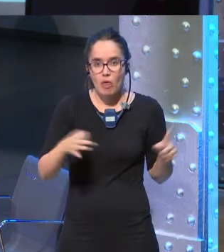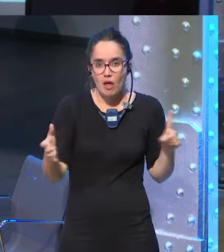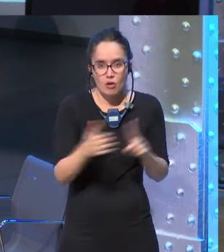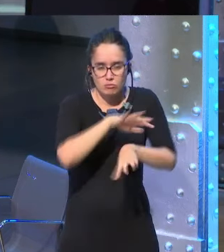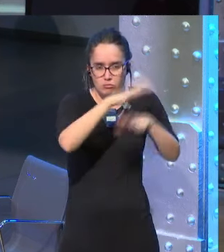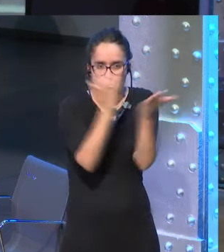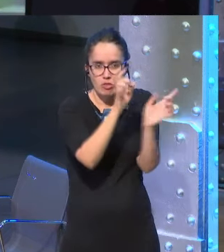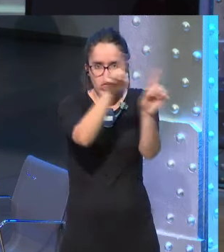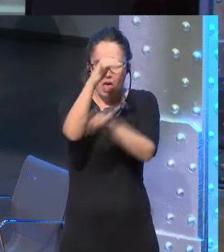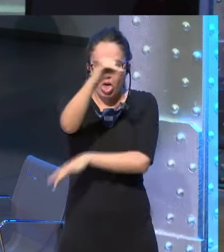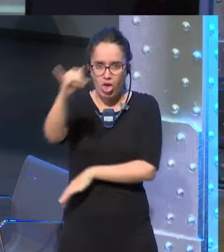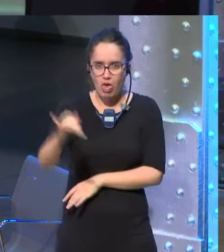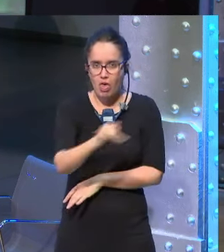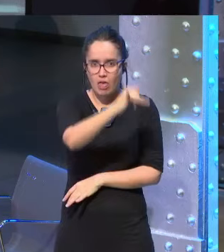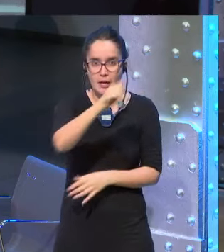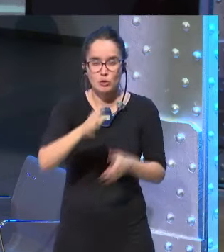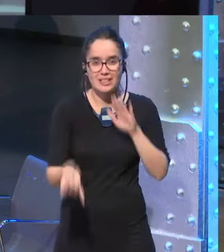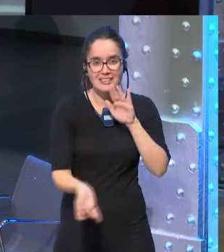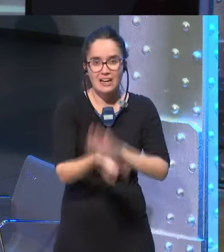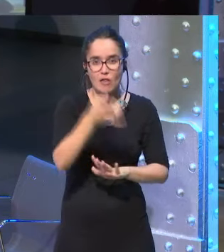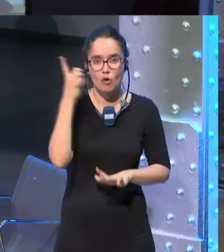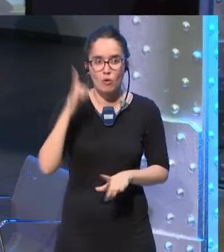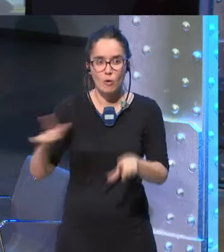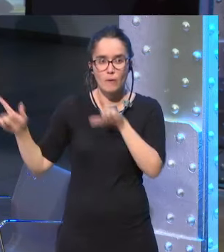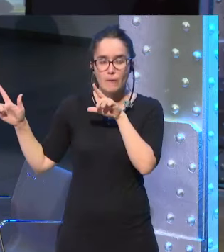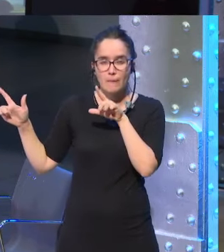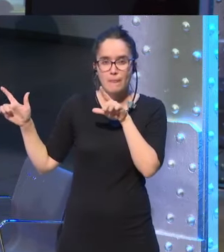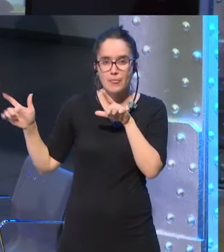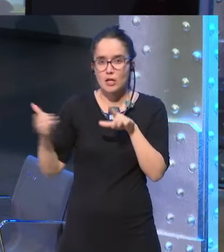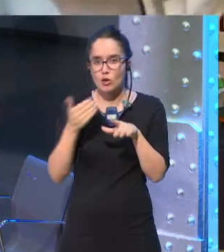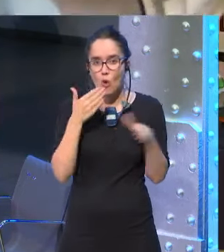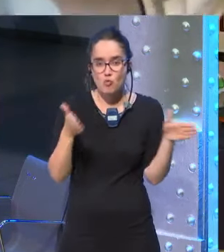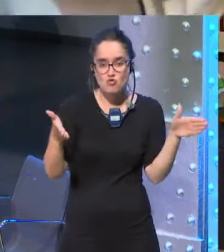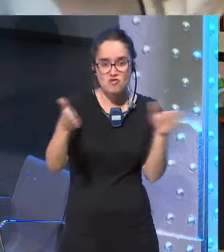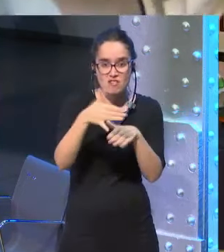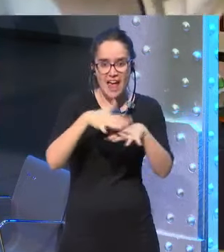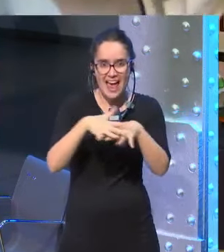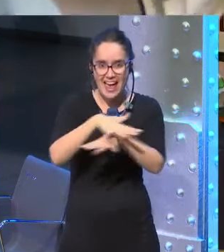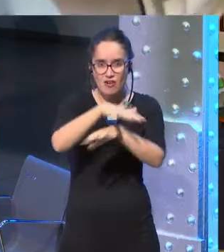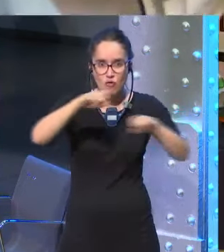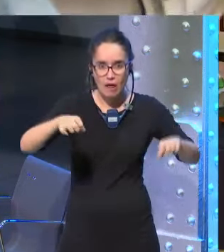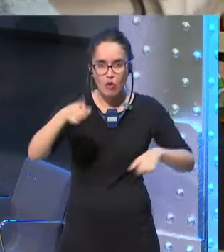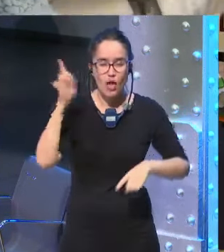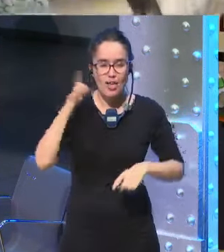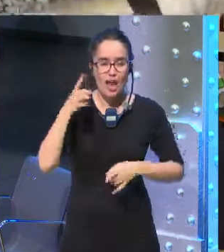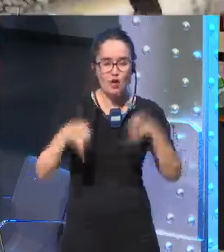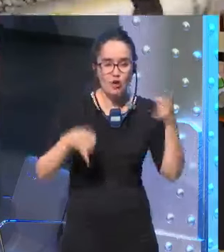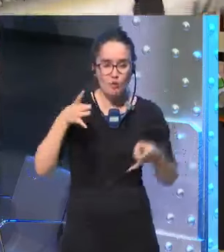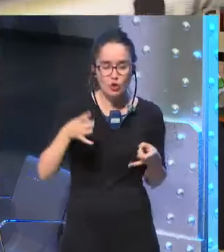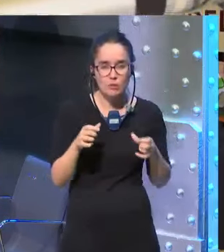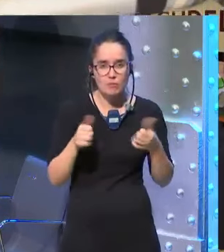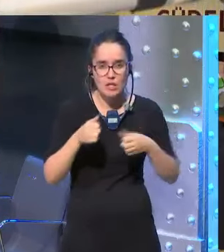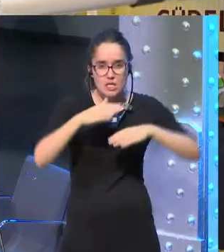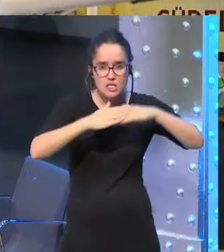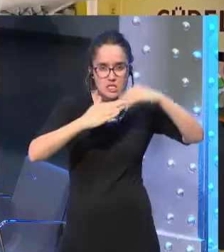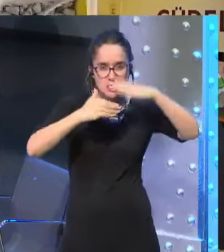newer advancements where you can also do this without a box. Here a robot lays layer by layer